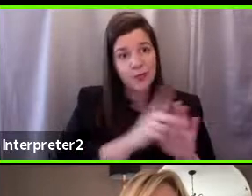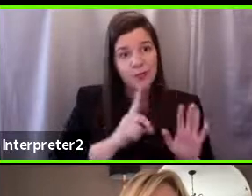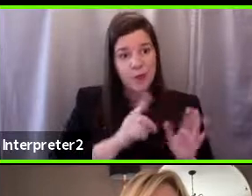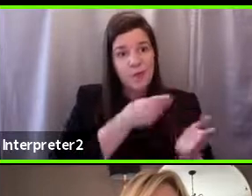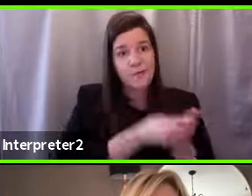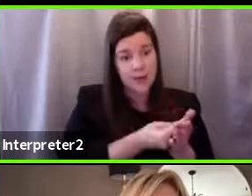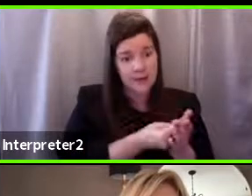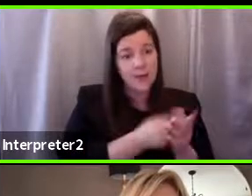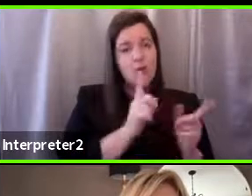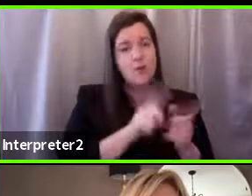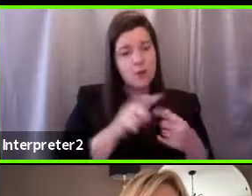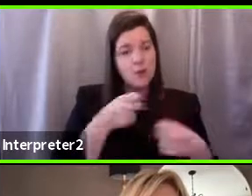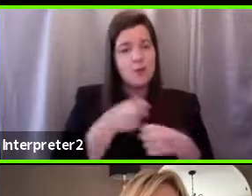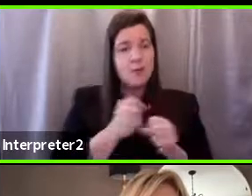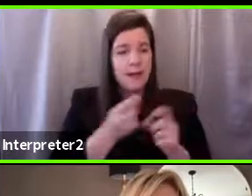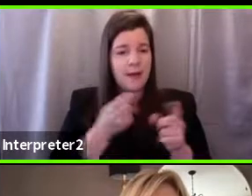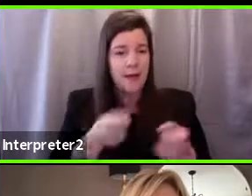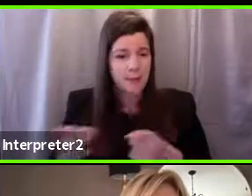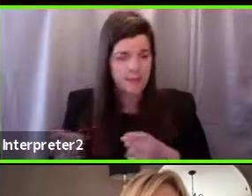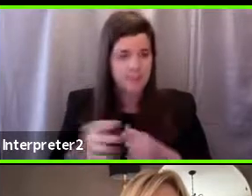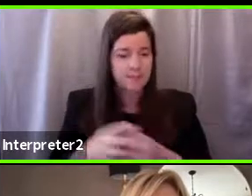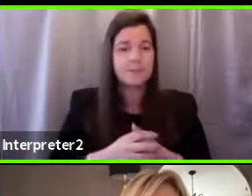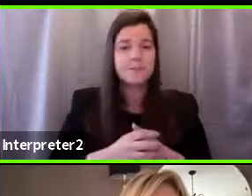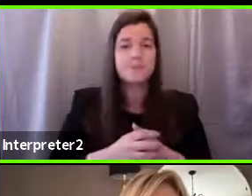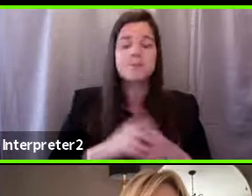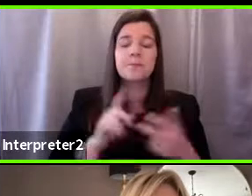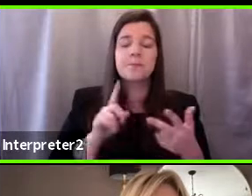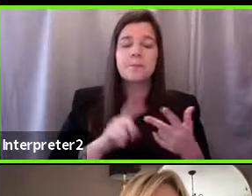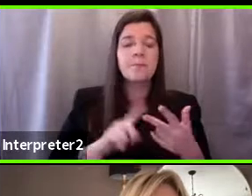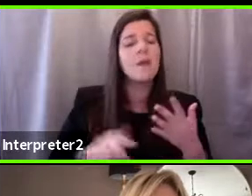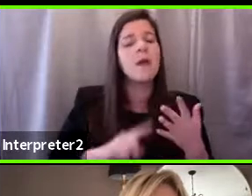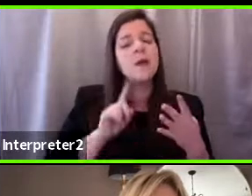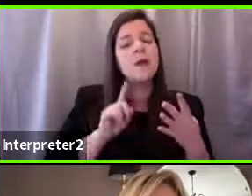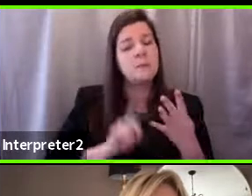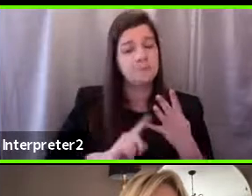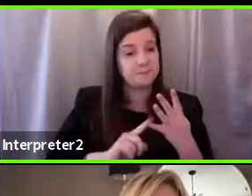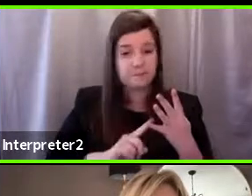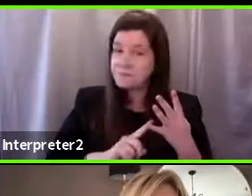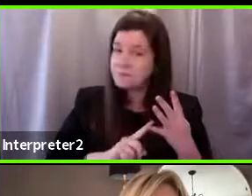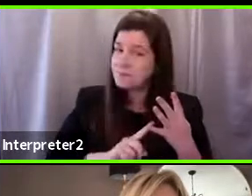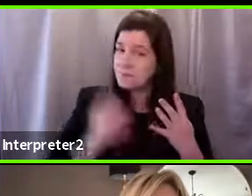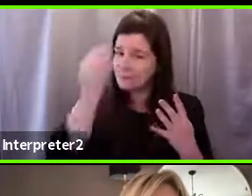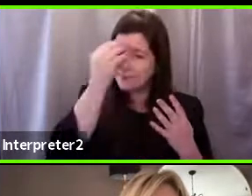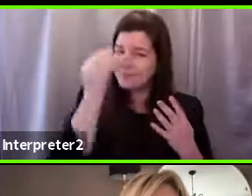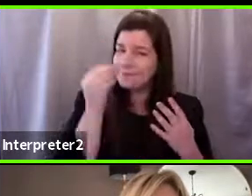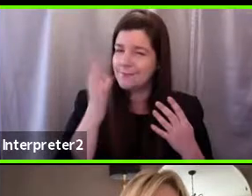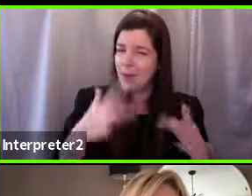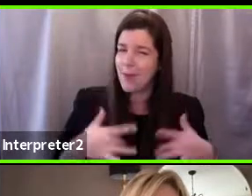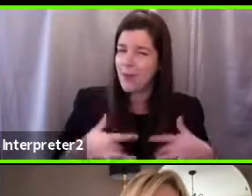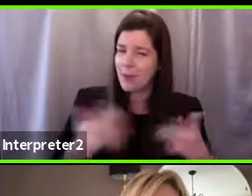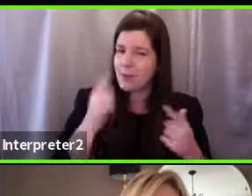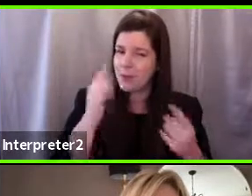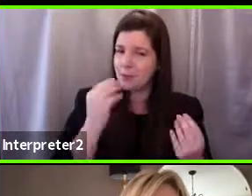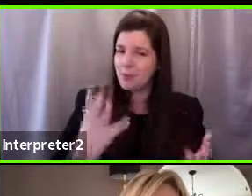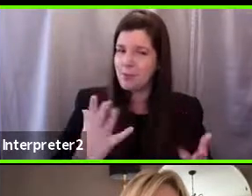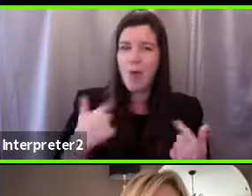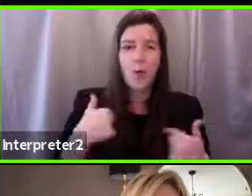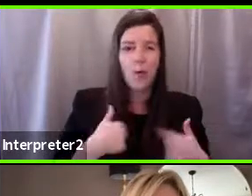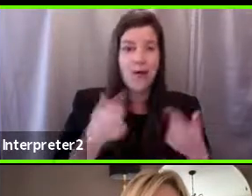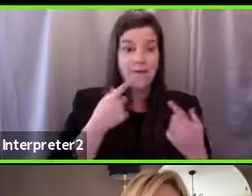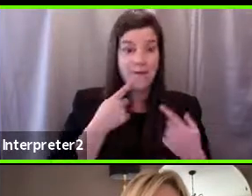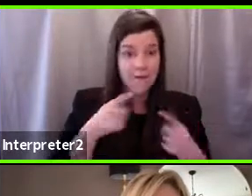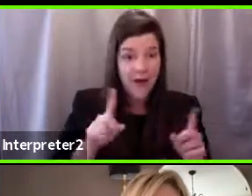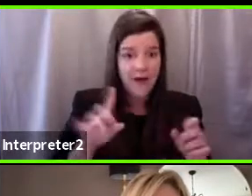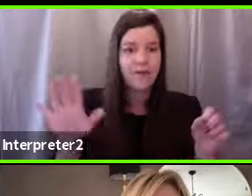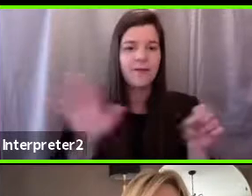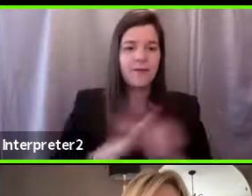to make that happen. And finally, I'm happy to report, the board is finally fully staffed. We